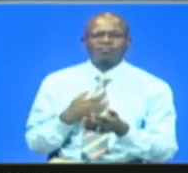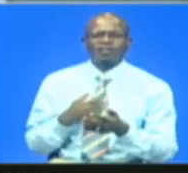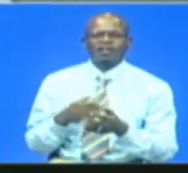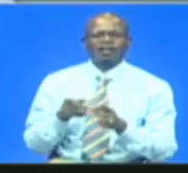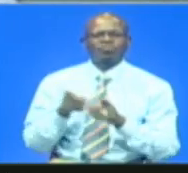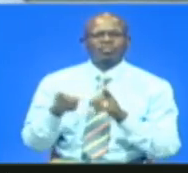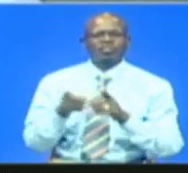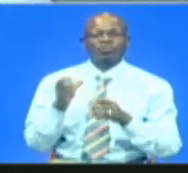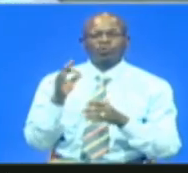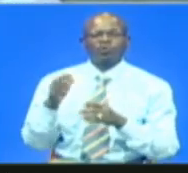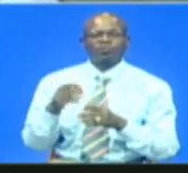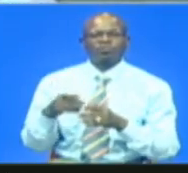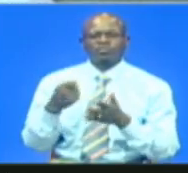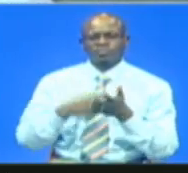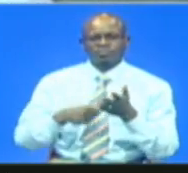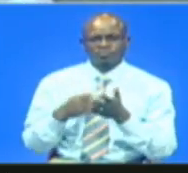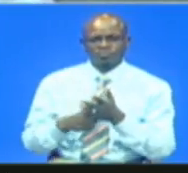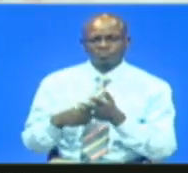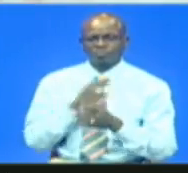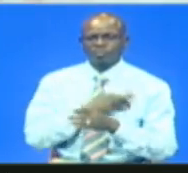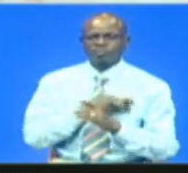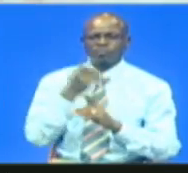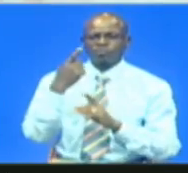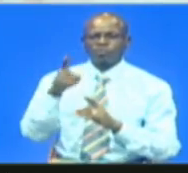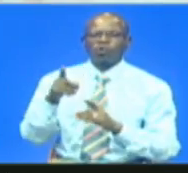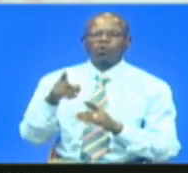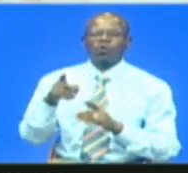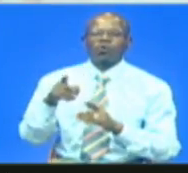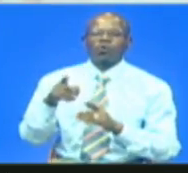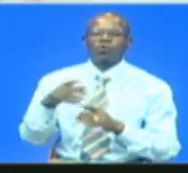administration of statutory benefits for the retired presidents.